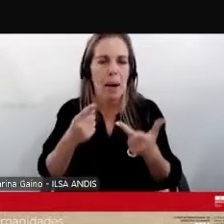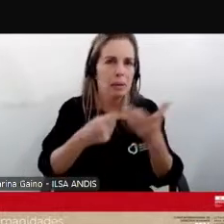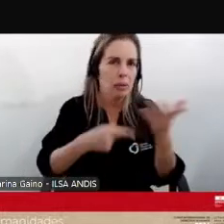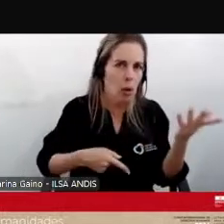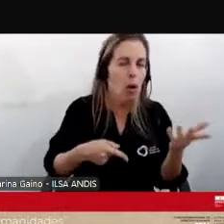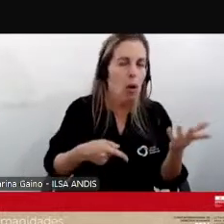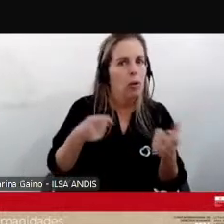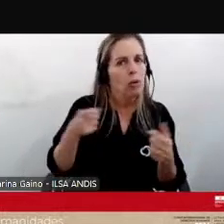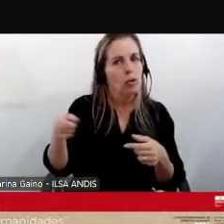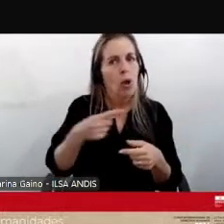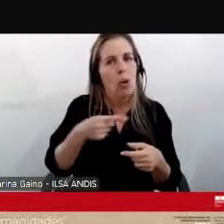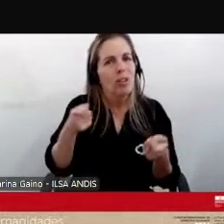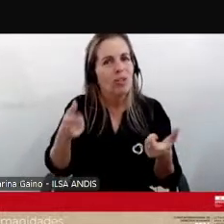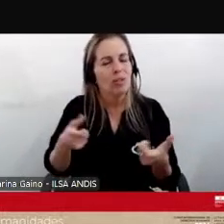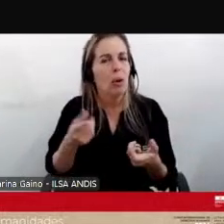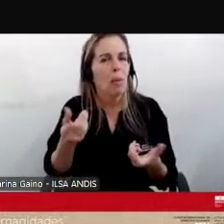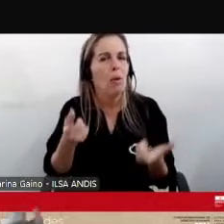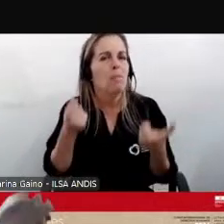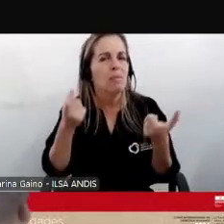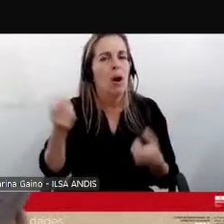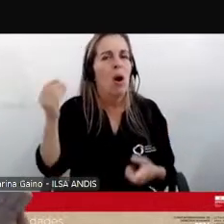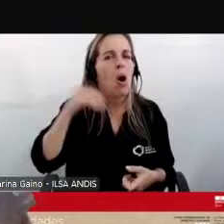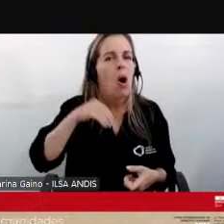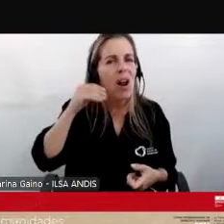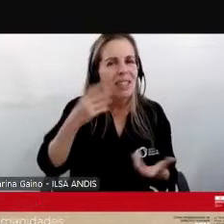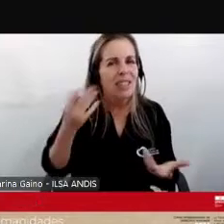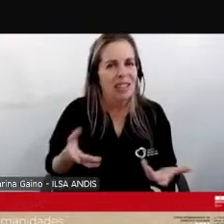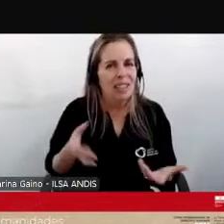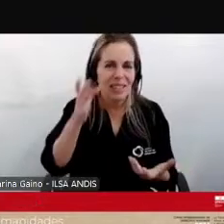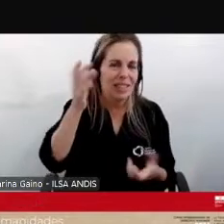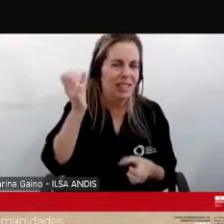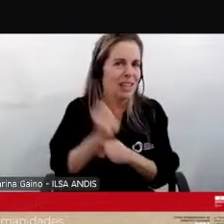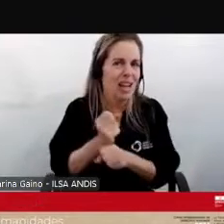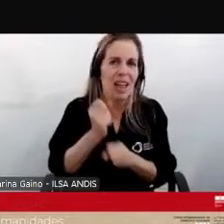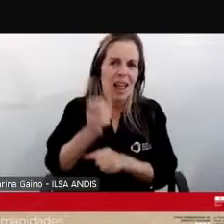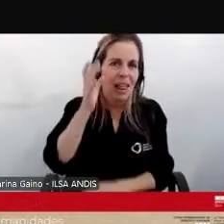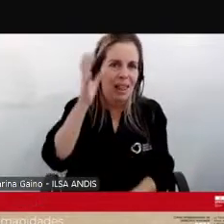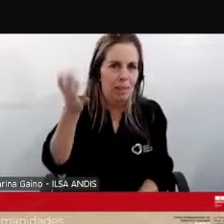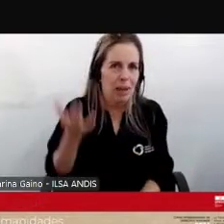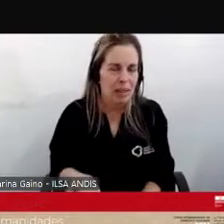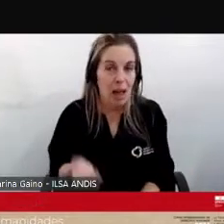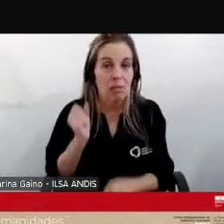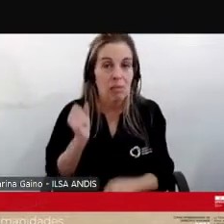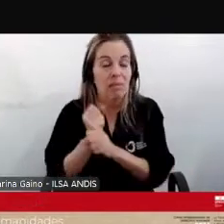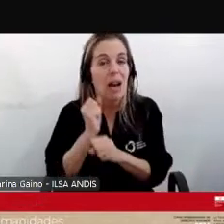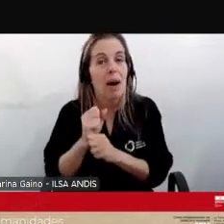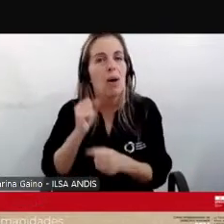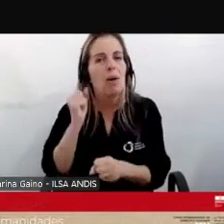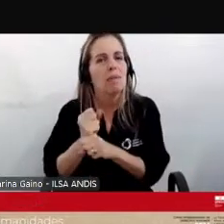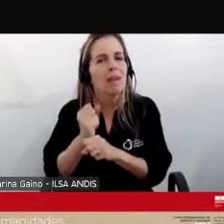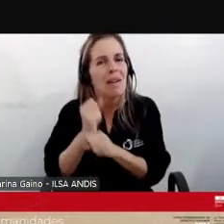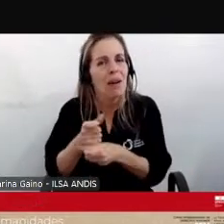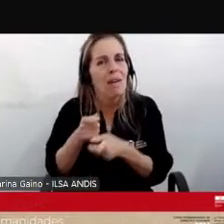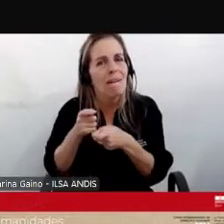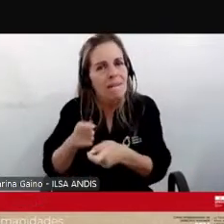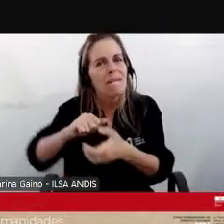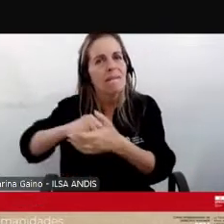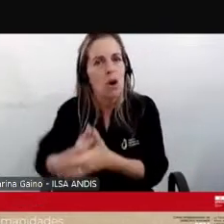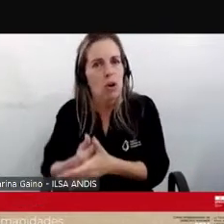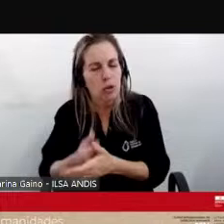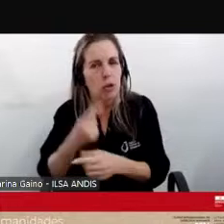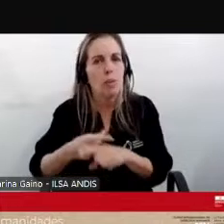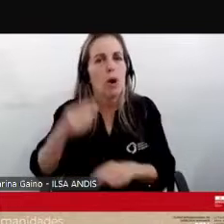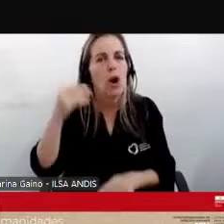we almost never find that piece rate is increased during overtime hours. So workers aren't paid overtime premiums, right?